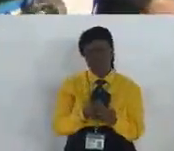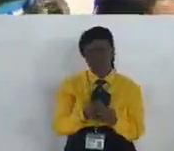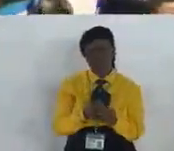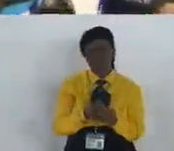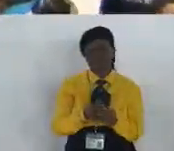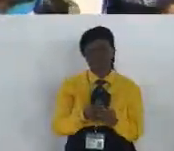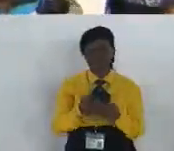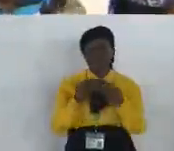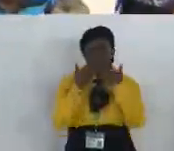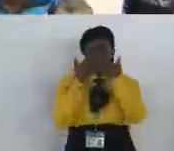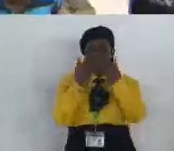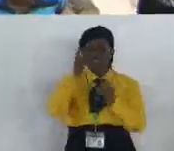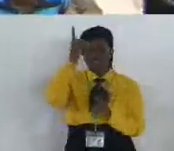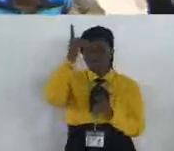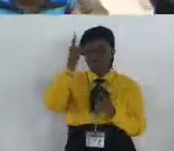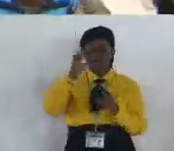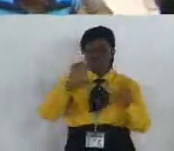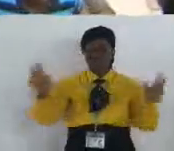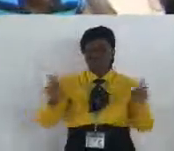Thank you for your word.